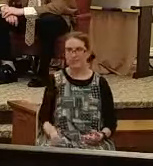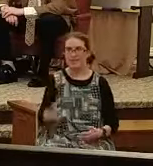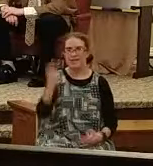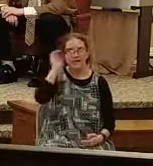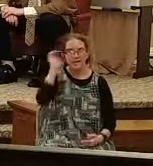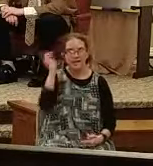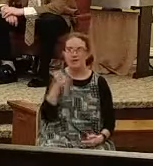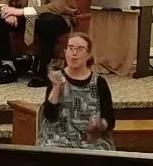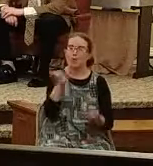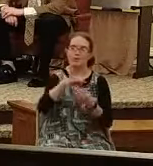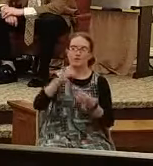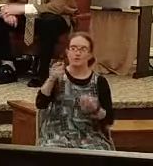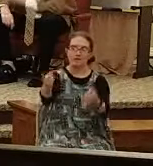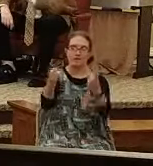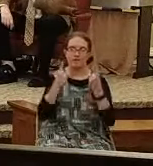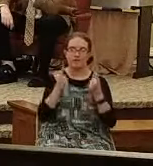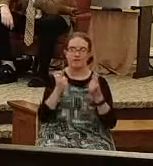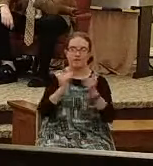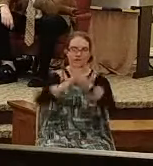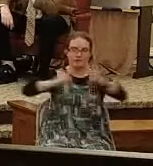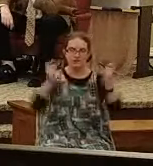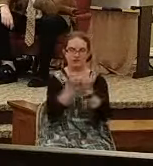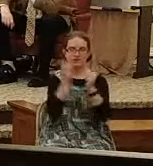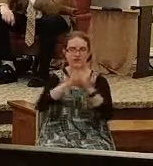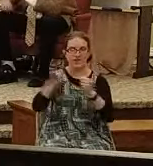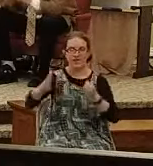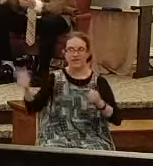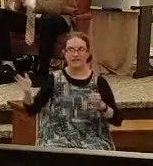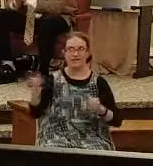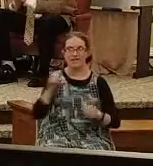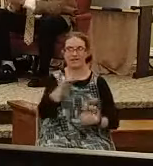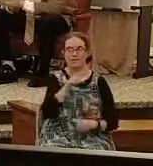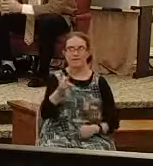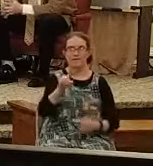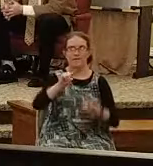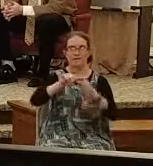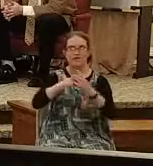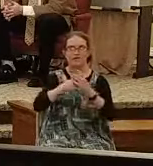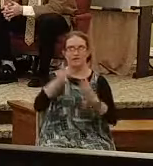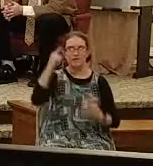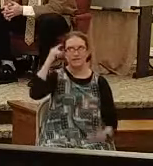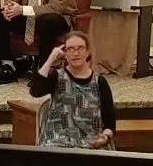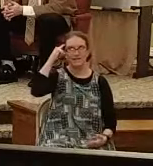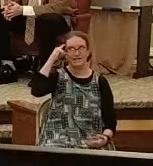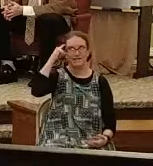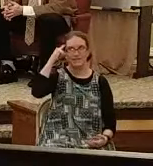me. When the Holy Ghost comes in, he changes everything about you. And it starts right here.